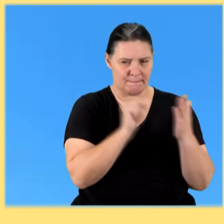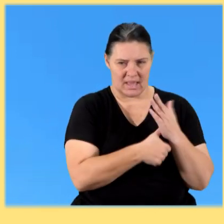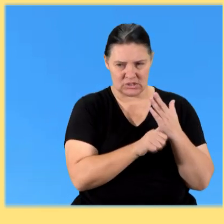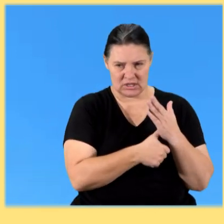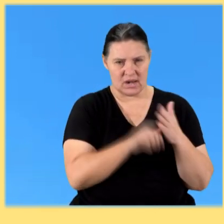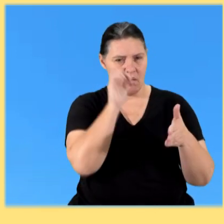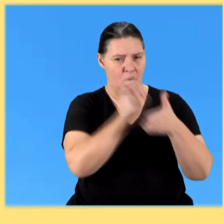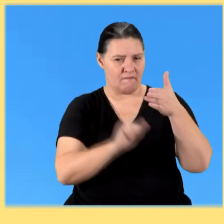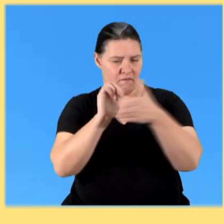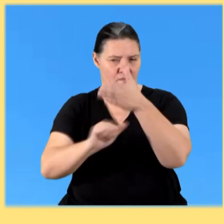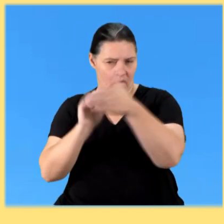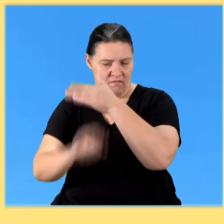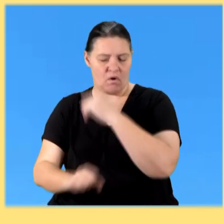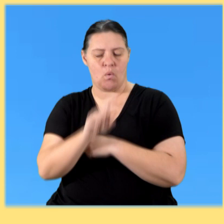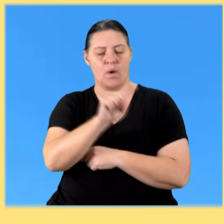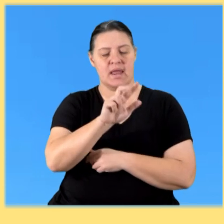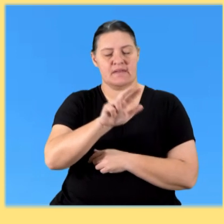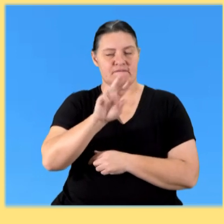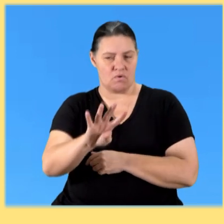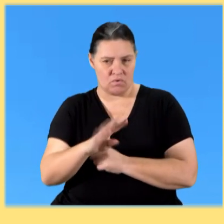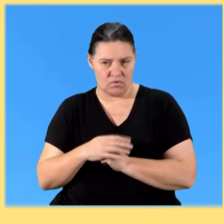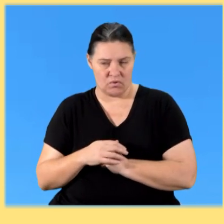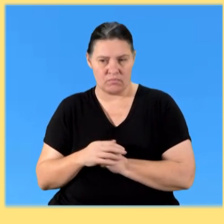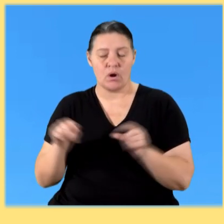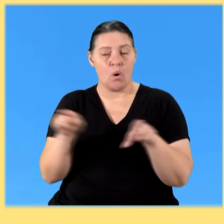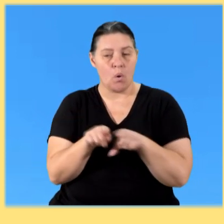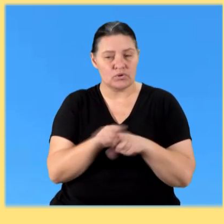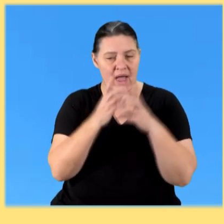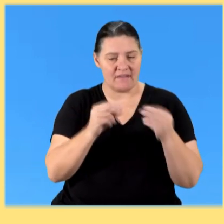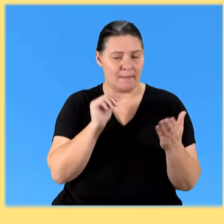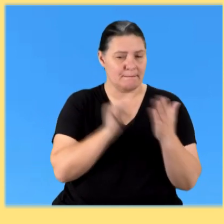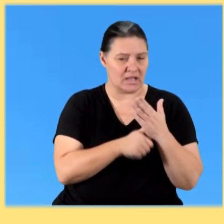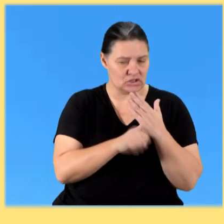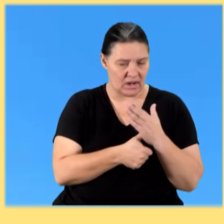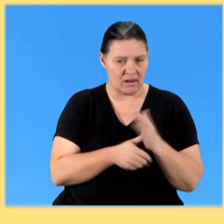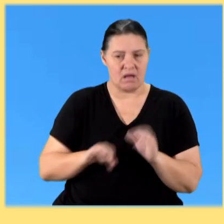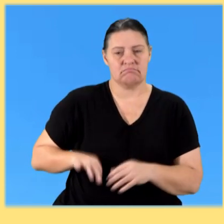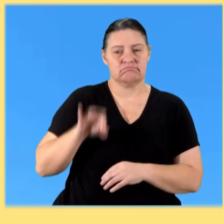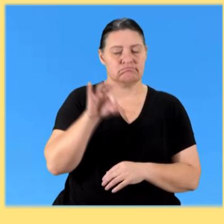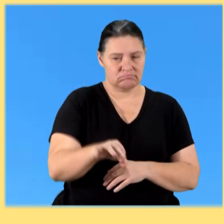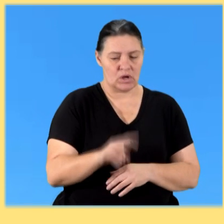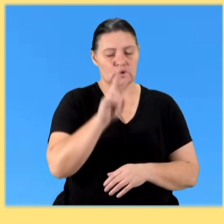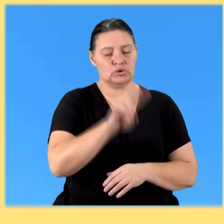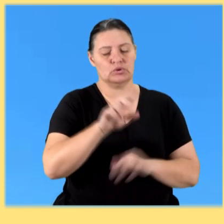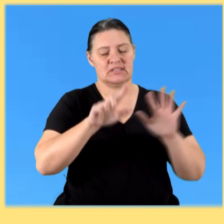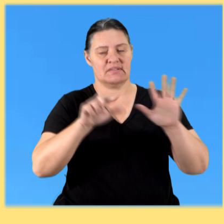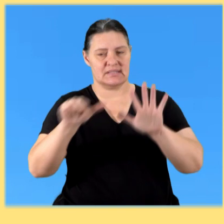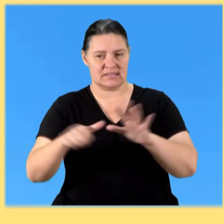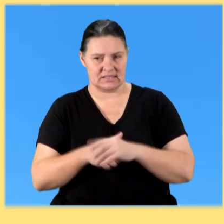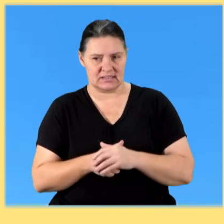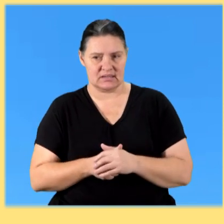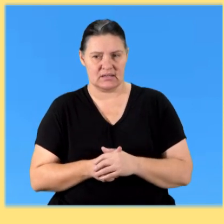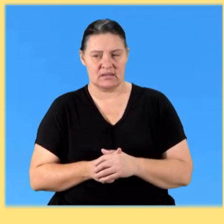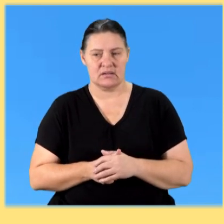pension fund deduction, which is 184, but we also had pension fund contribution, which is